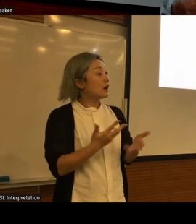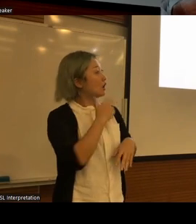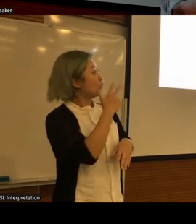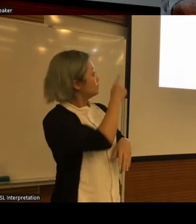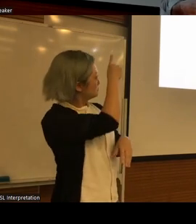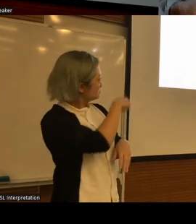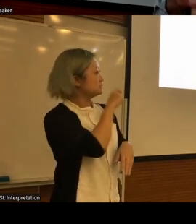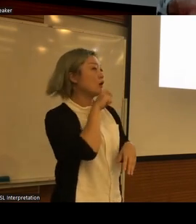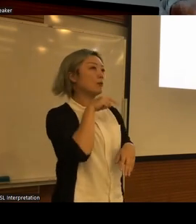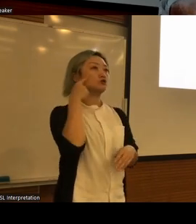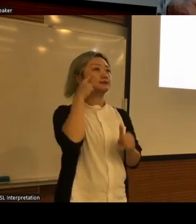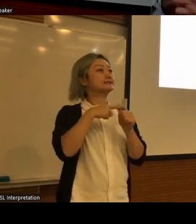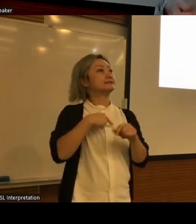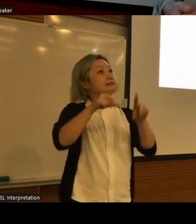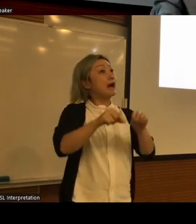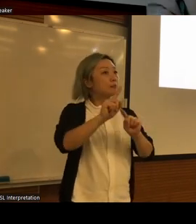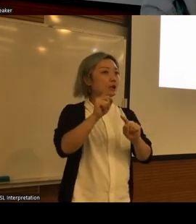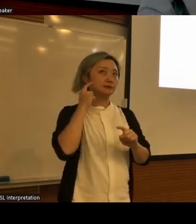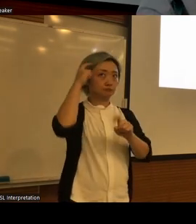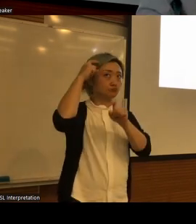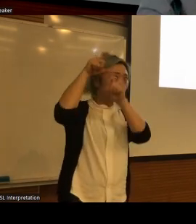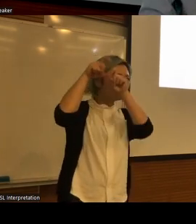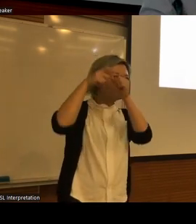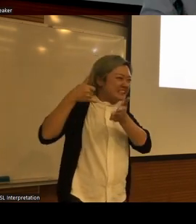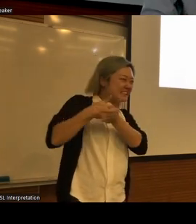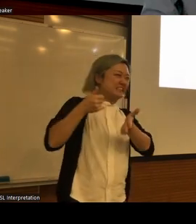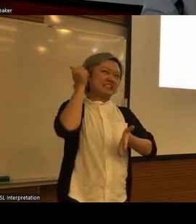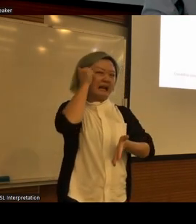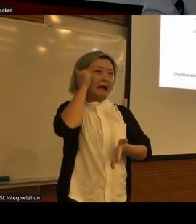the challenges, cognitive challenges.